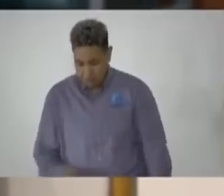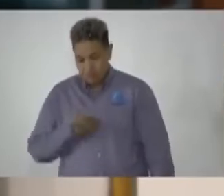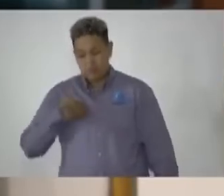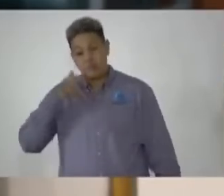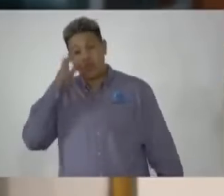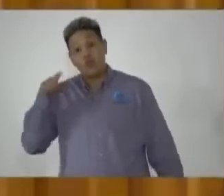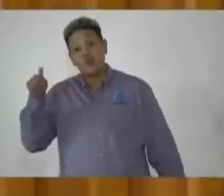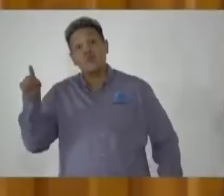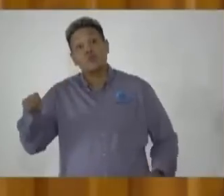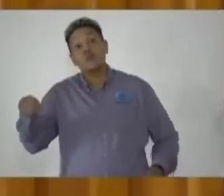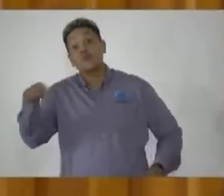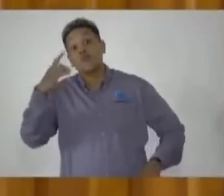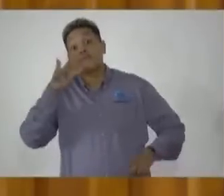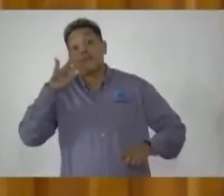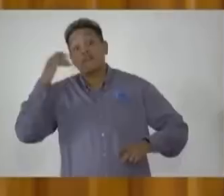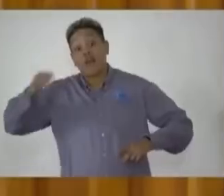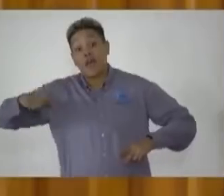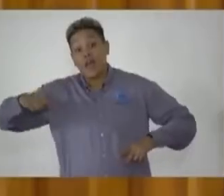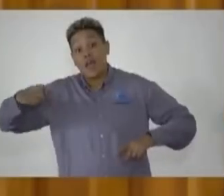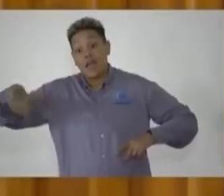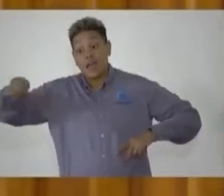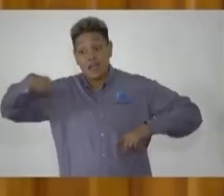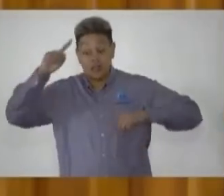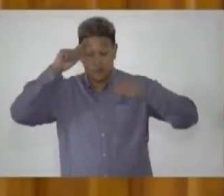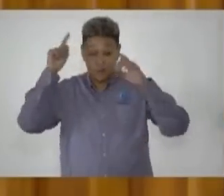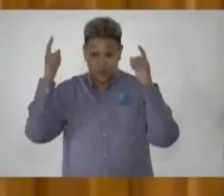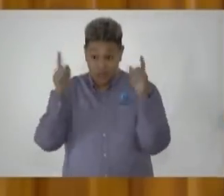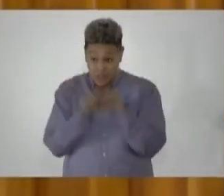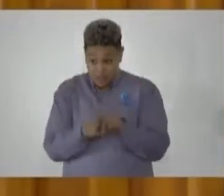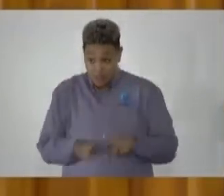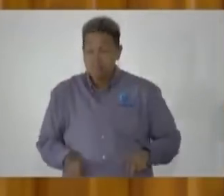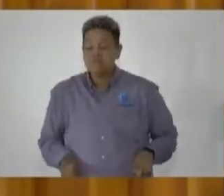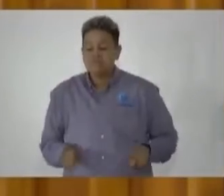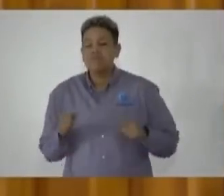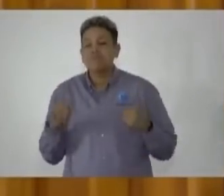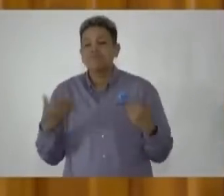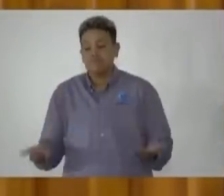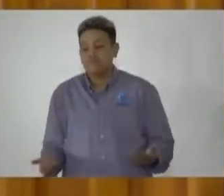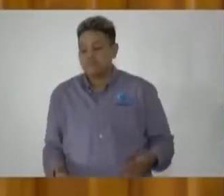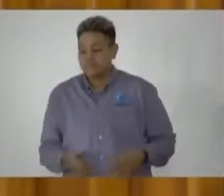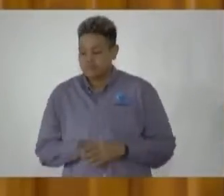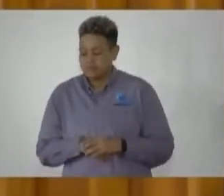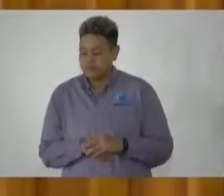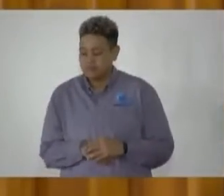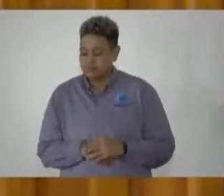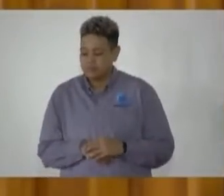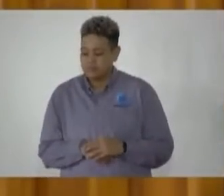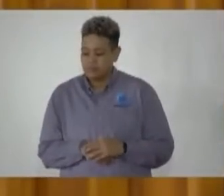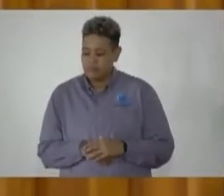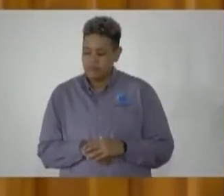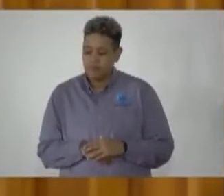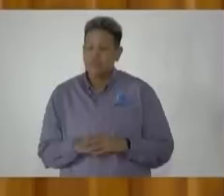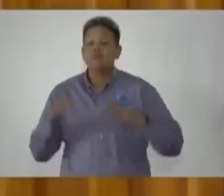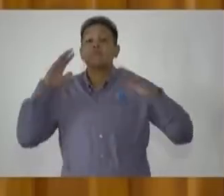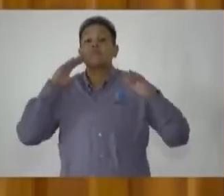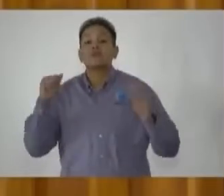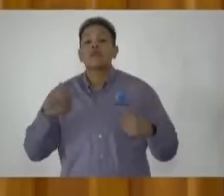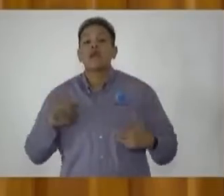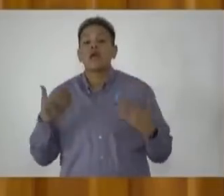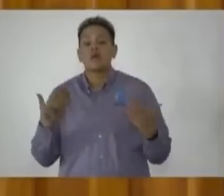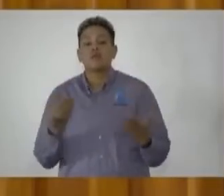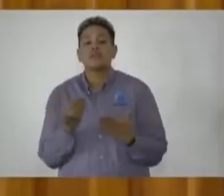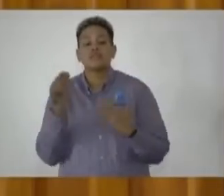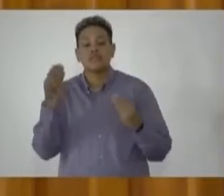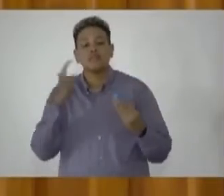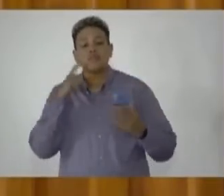heard the question. Those in favor? The item is recommitted. Mr. President, I beg